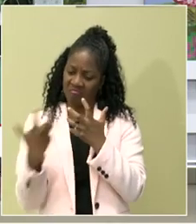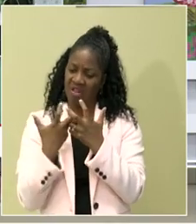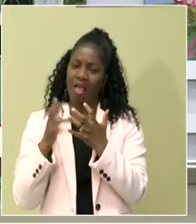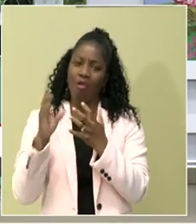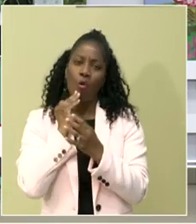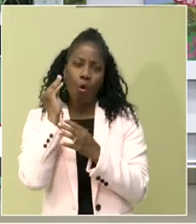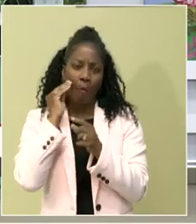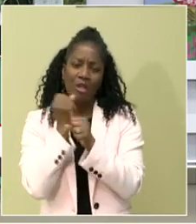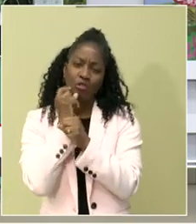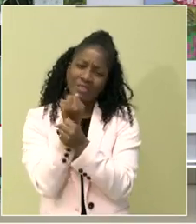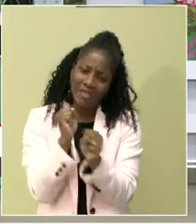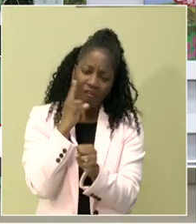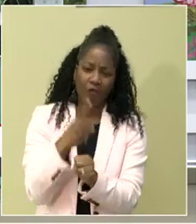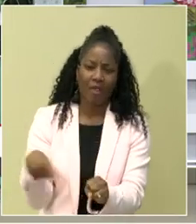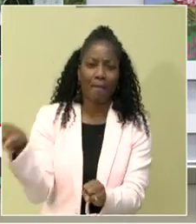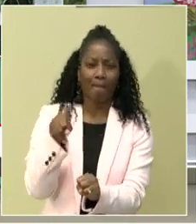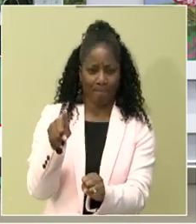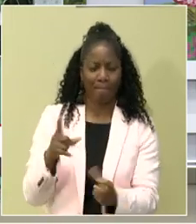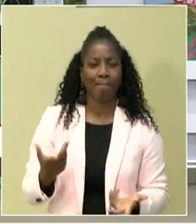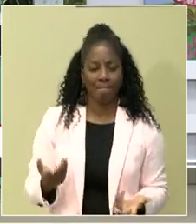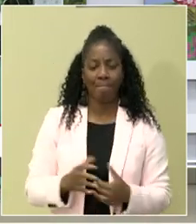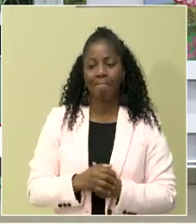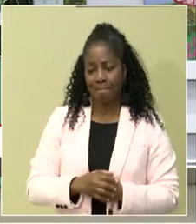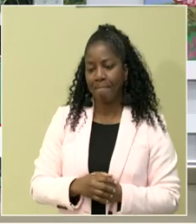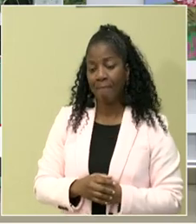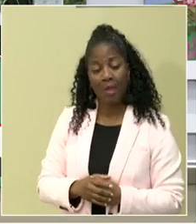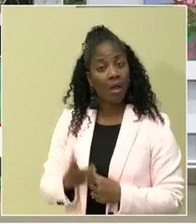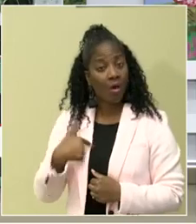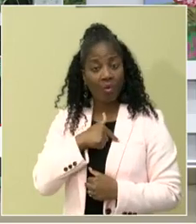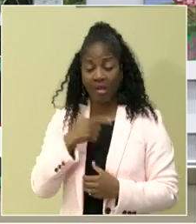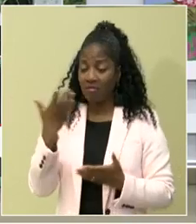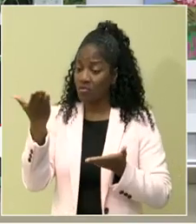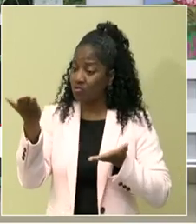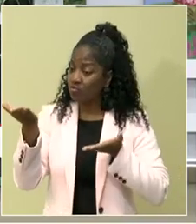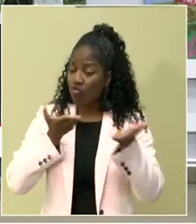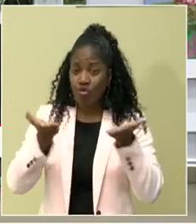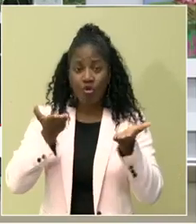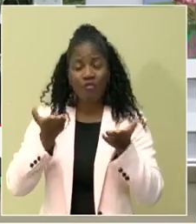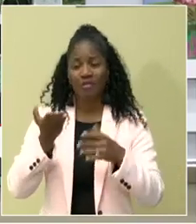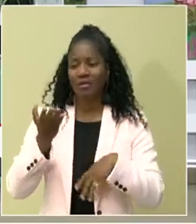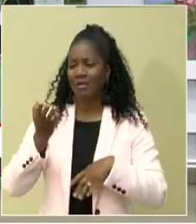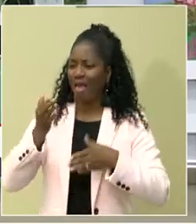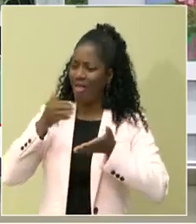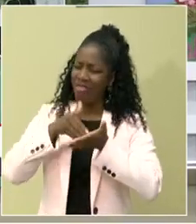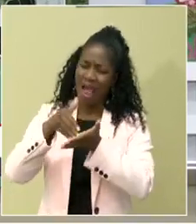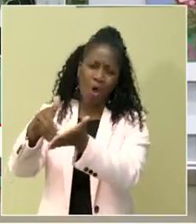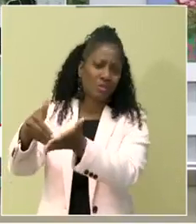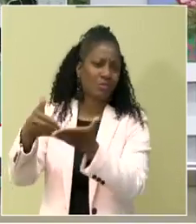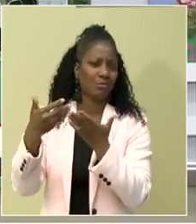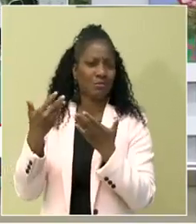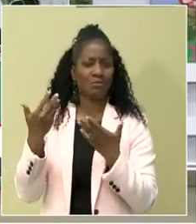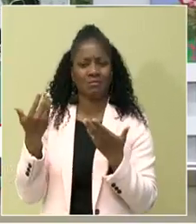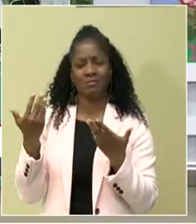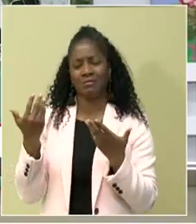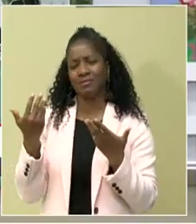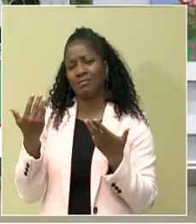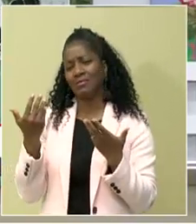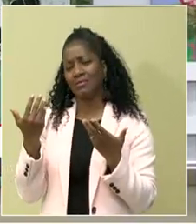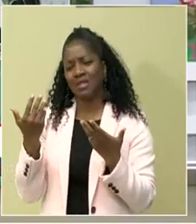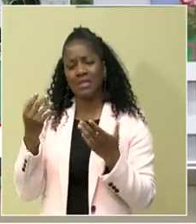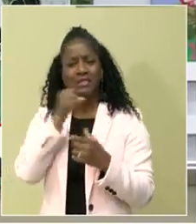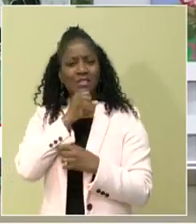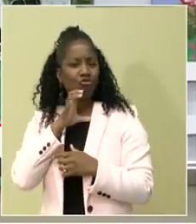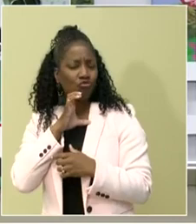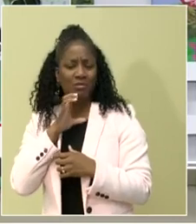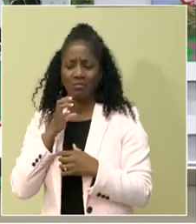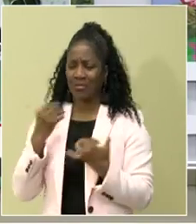so that they're safe for them. And we've served thousands of seniors at this time. So the Safe